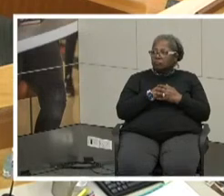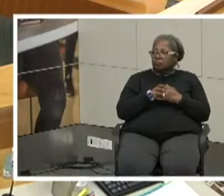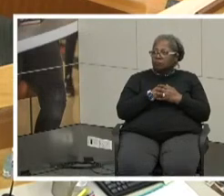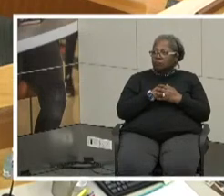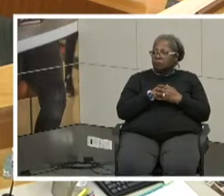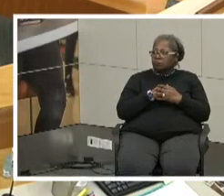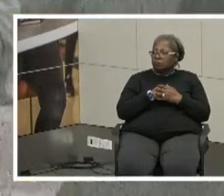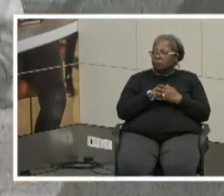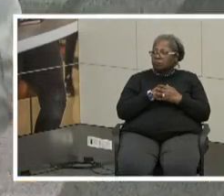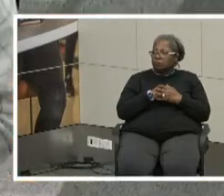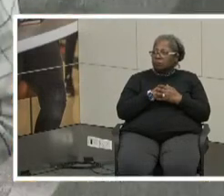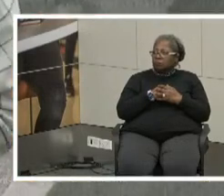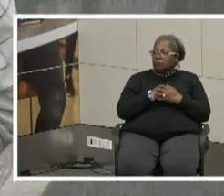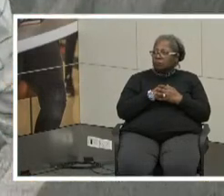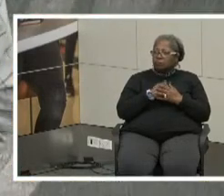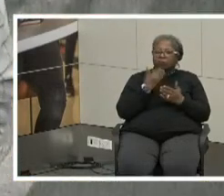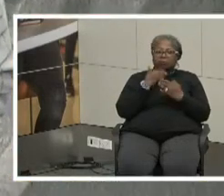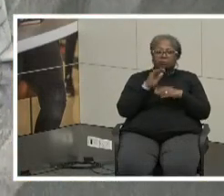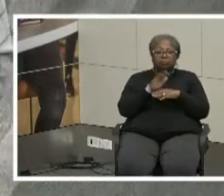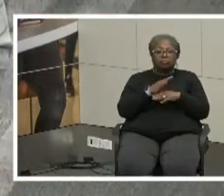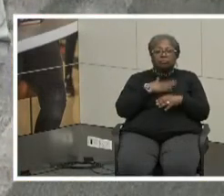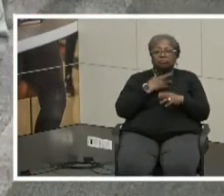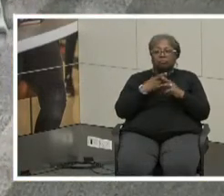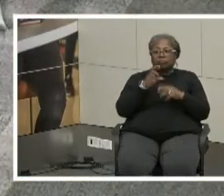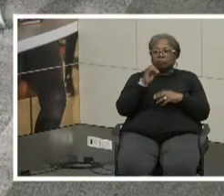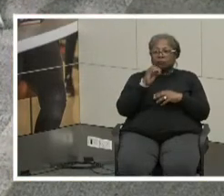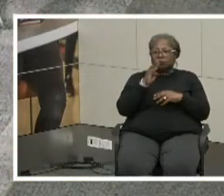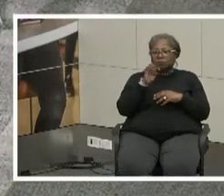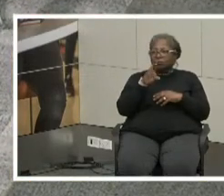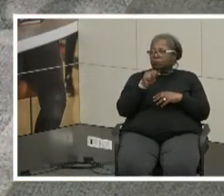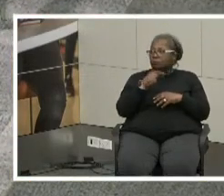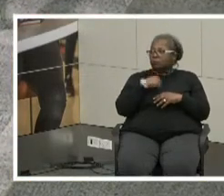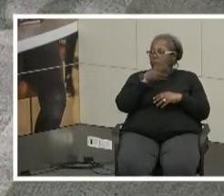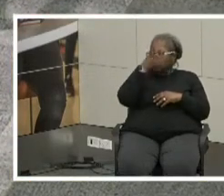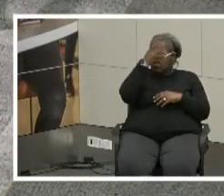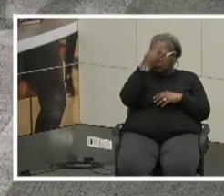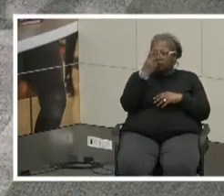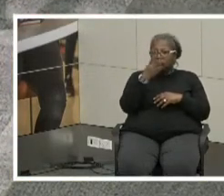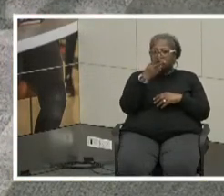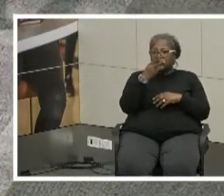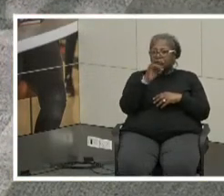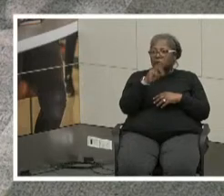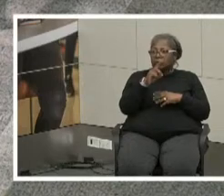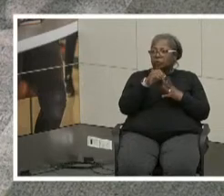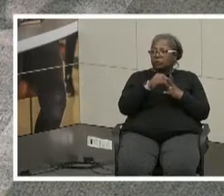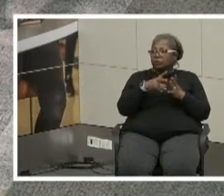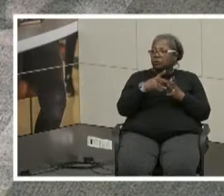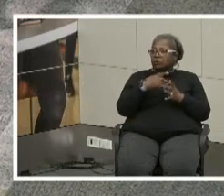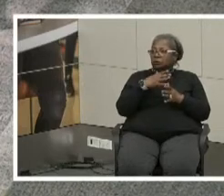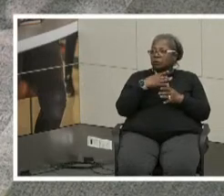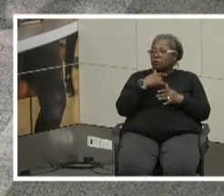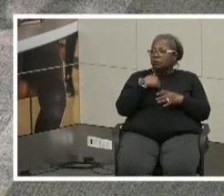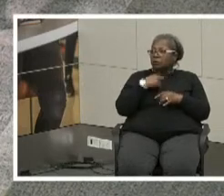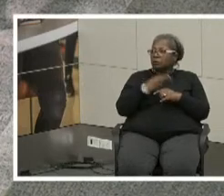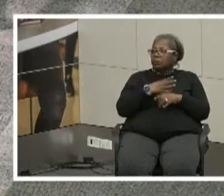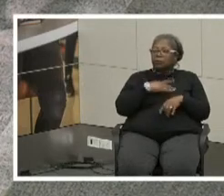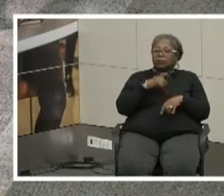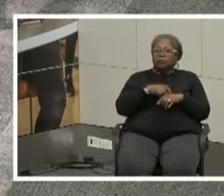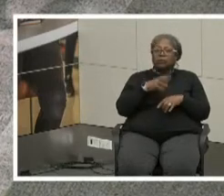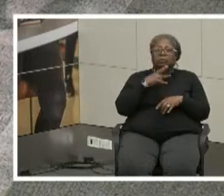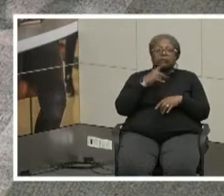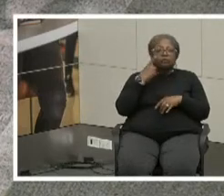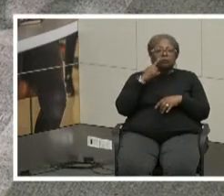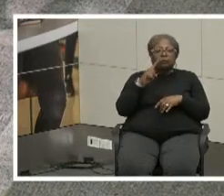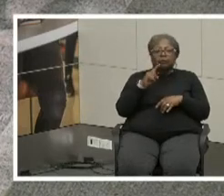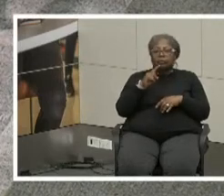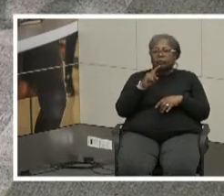bson yes sir good evening my name is Robert Van Borel and I'm the father of two HISD students however I'll be using my time to speak on behalf